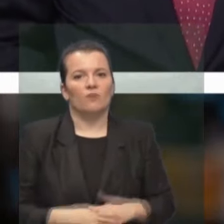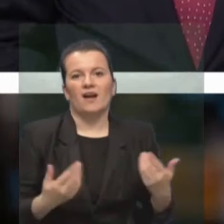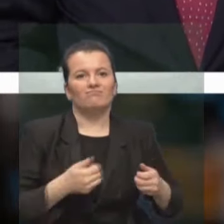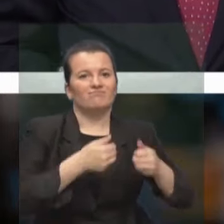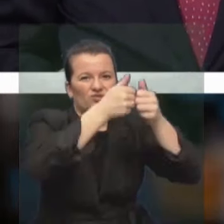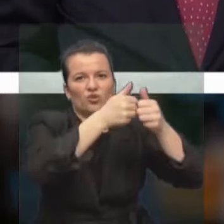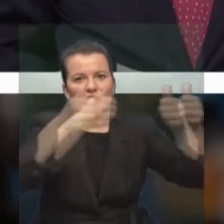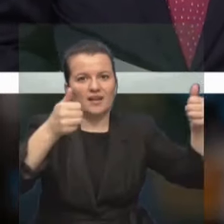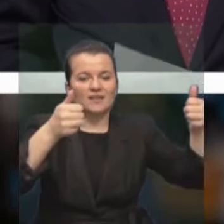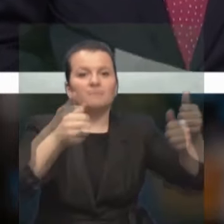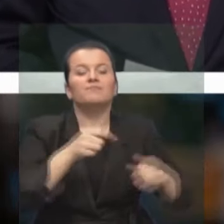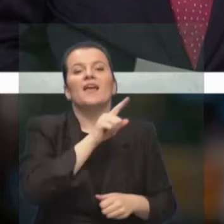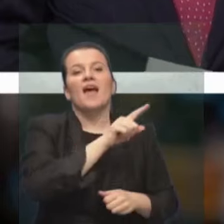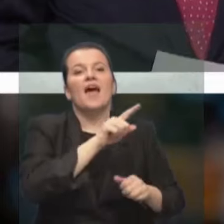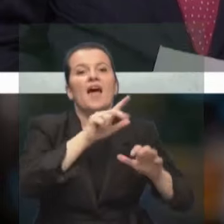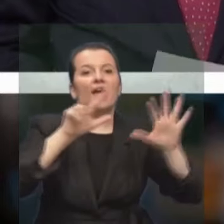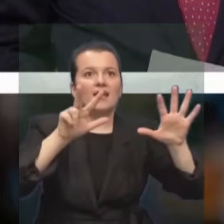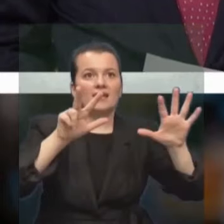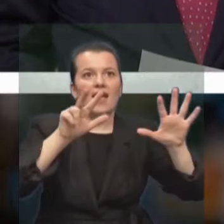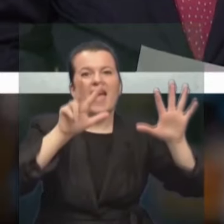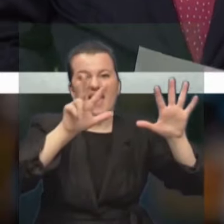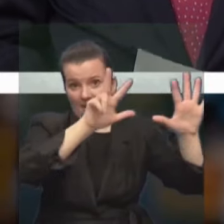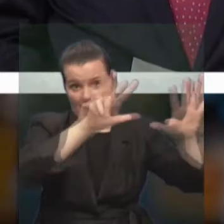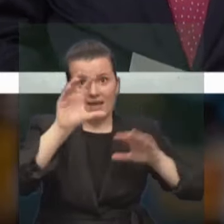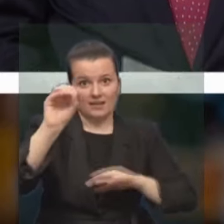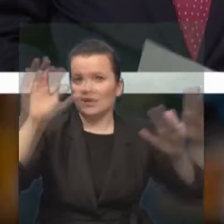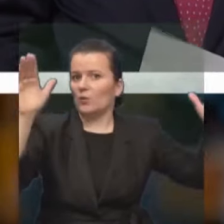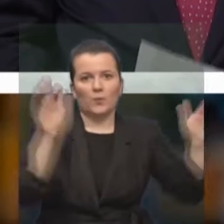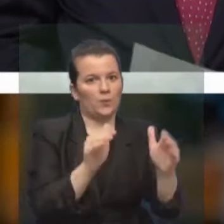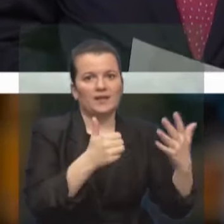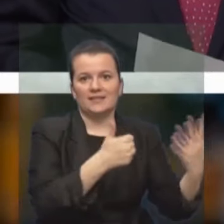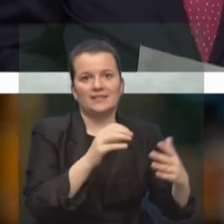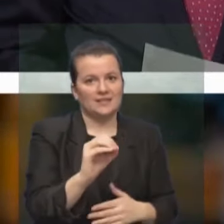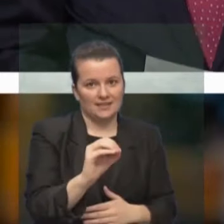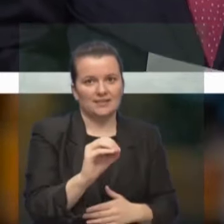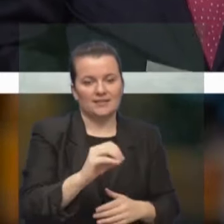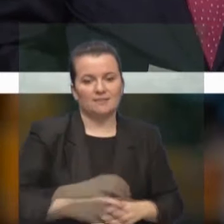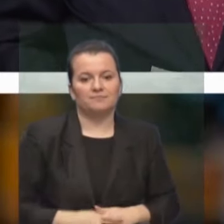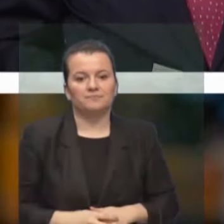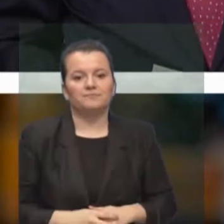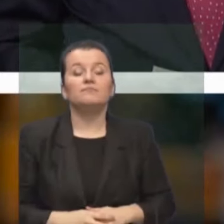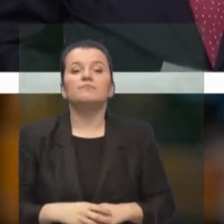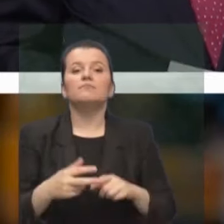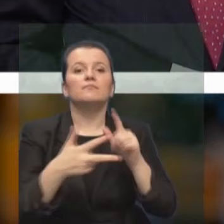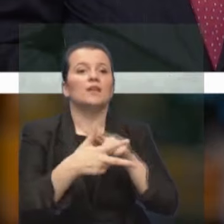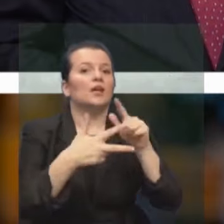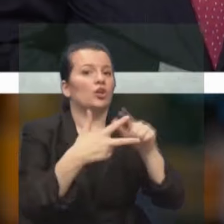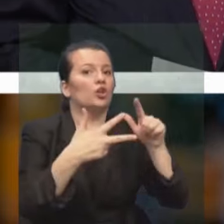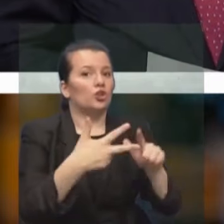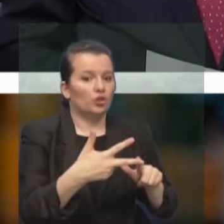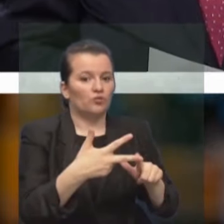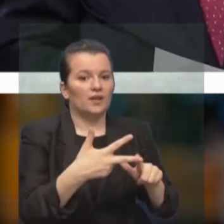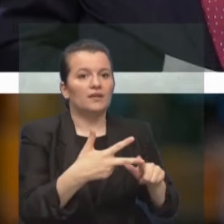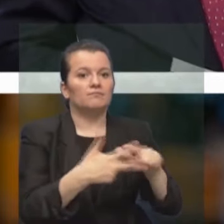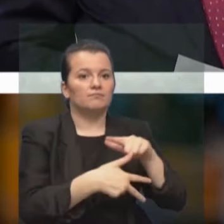18 to 16 at the end of the 2020 general meeting. Moreover, the terms of three directors representing the employees expired in